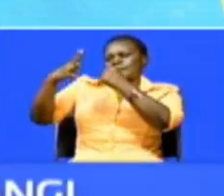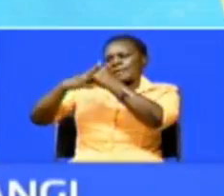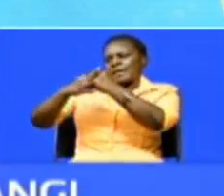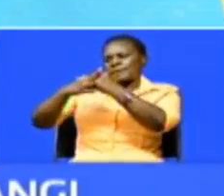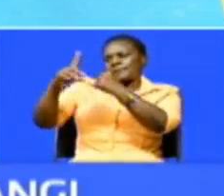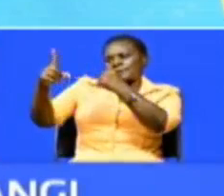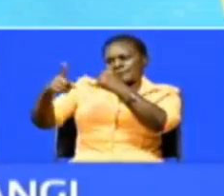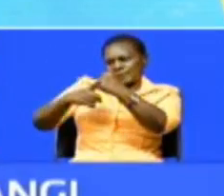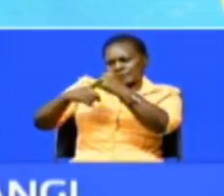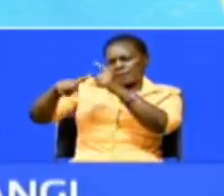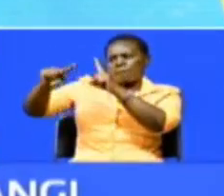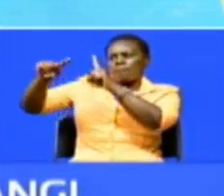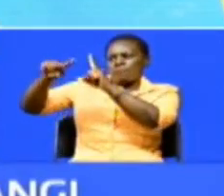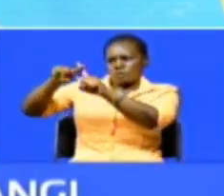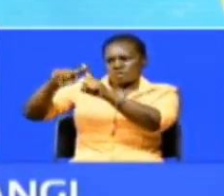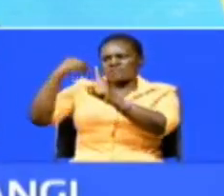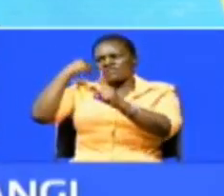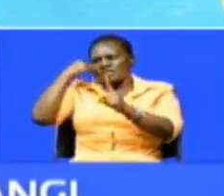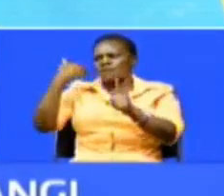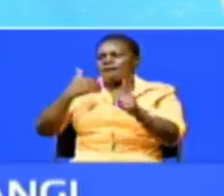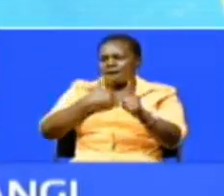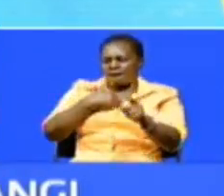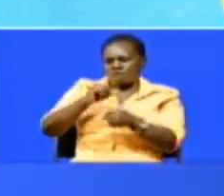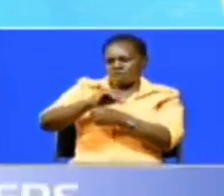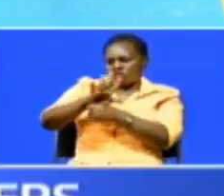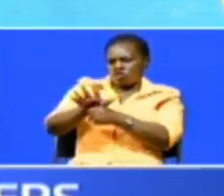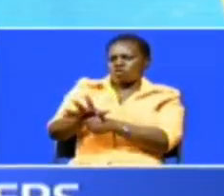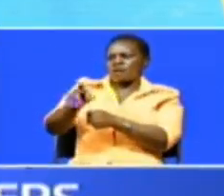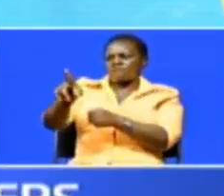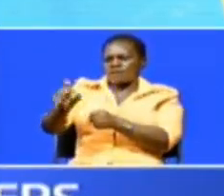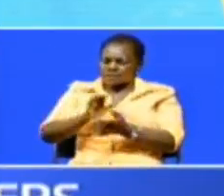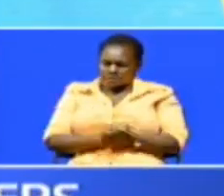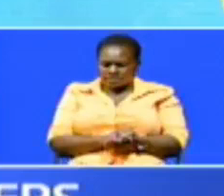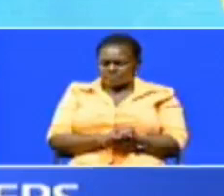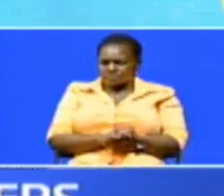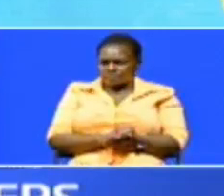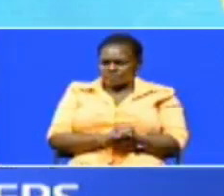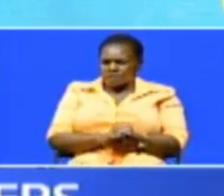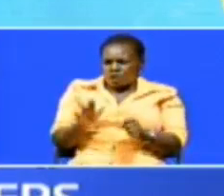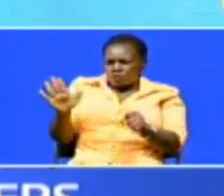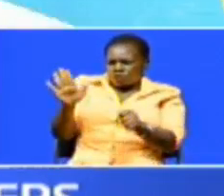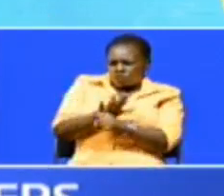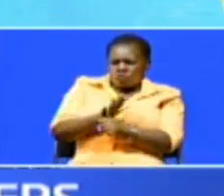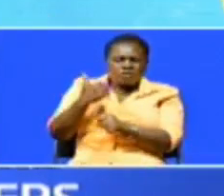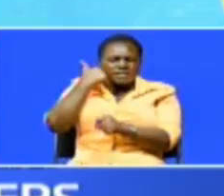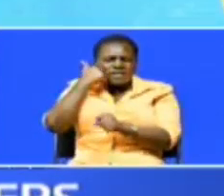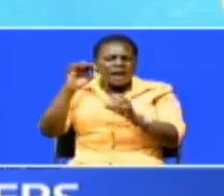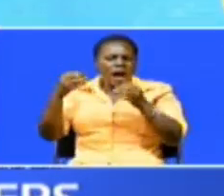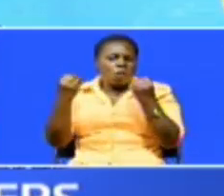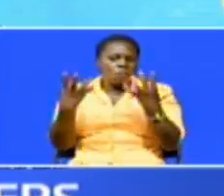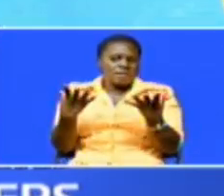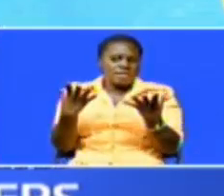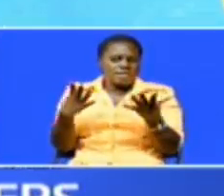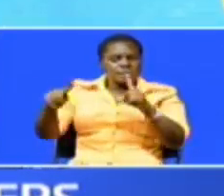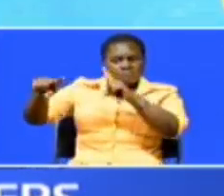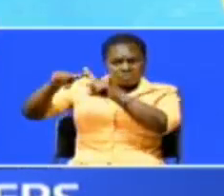796 people having tested positive for this disease. And this brings the total number of positive